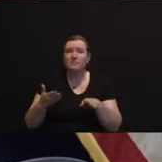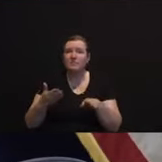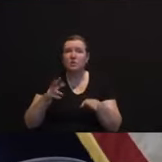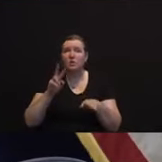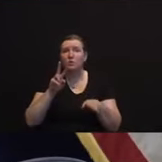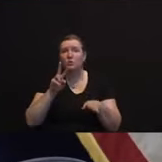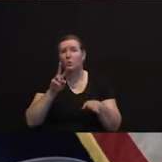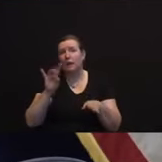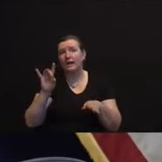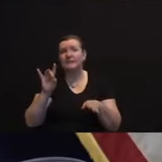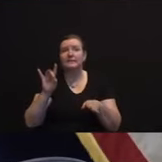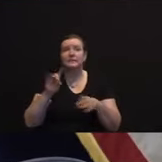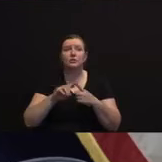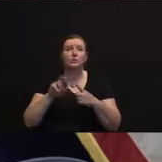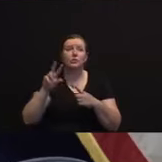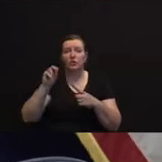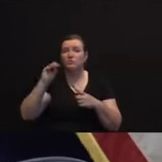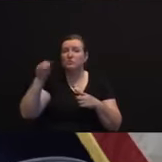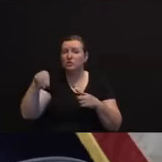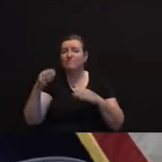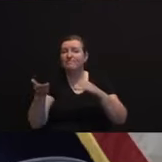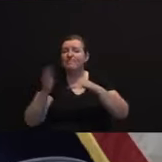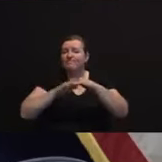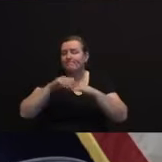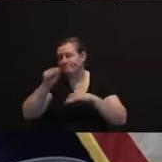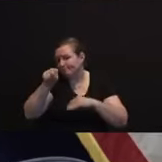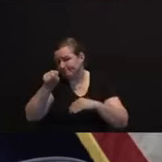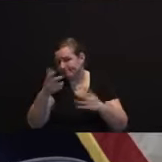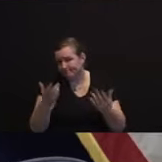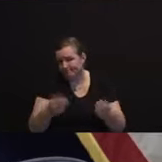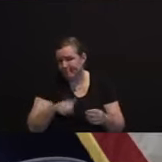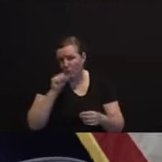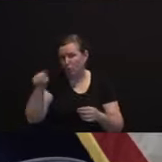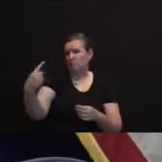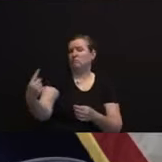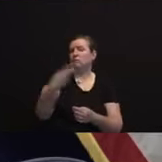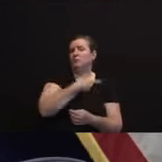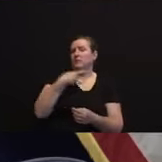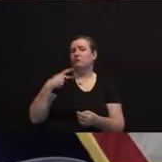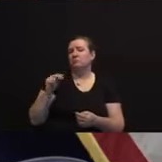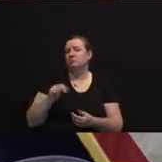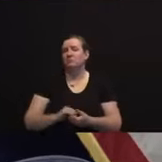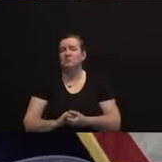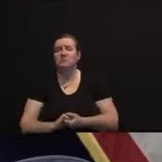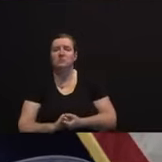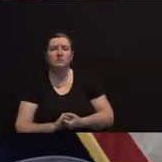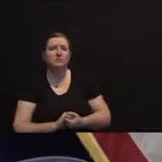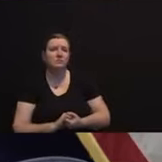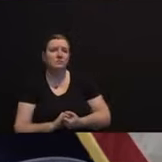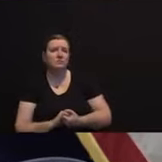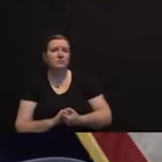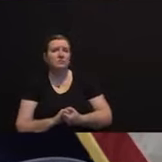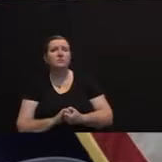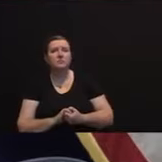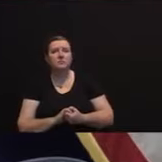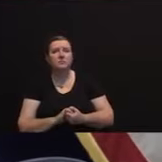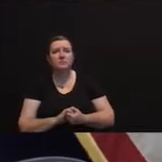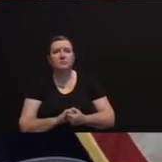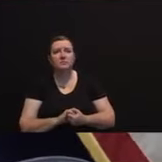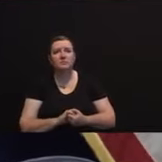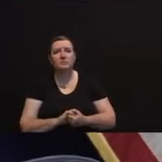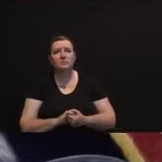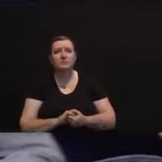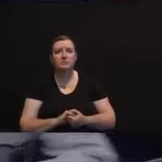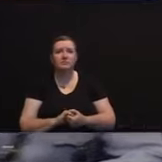partnership, federal, state, county, local, in Paterson and beyond, to combat the gun violence issue. I